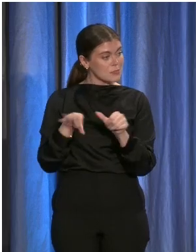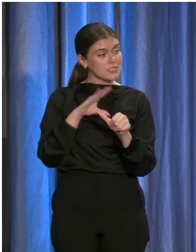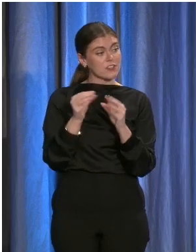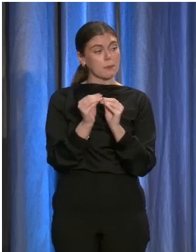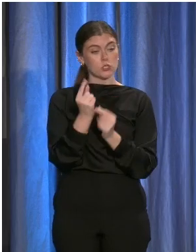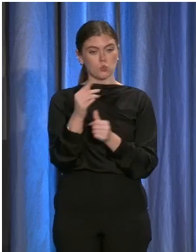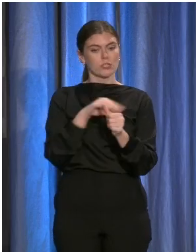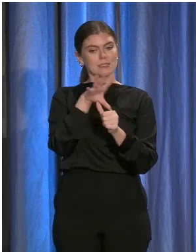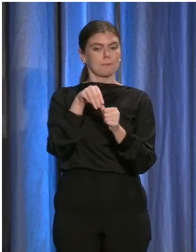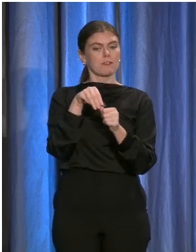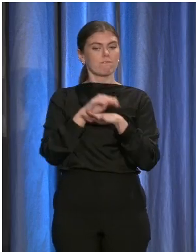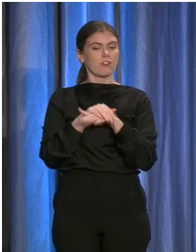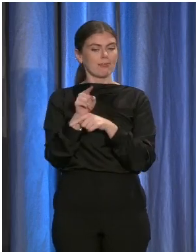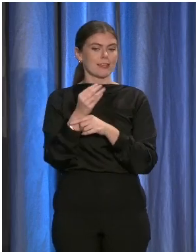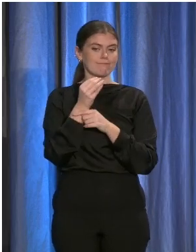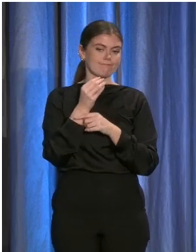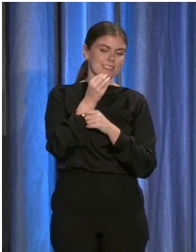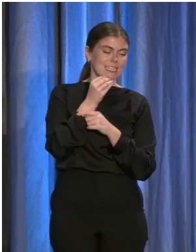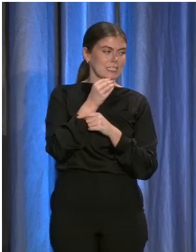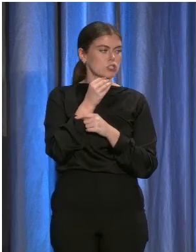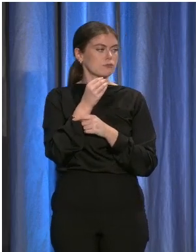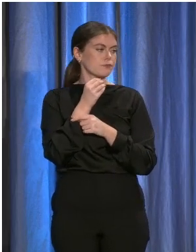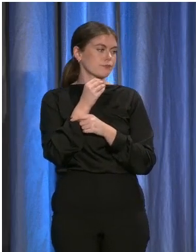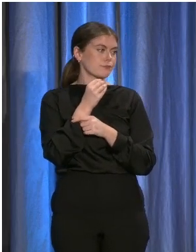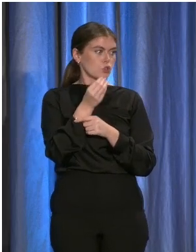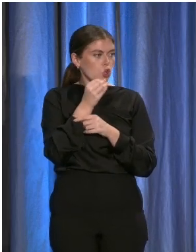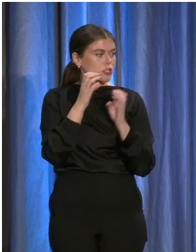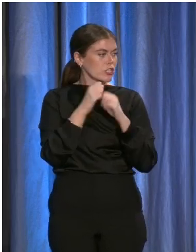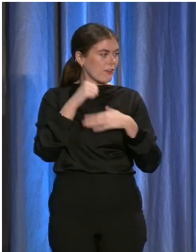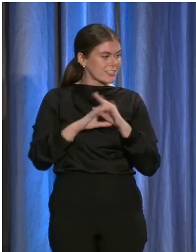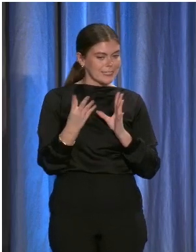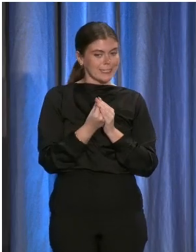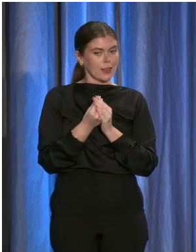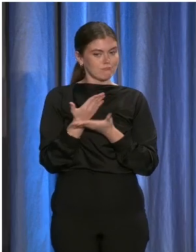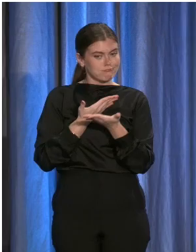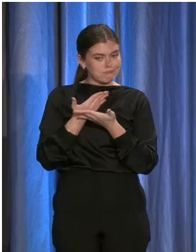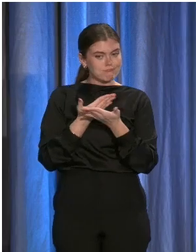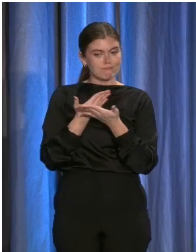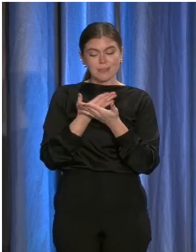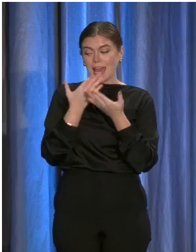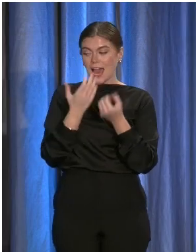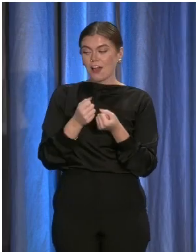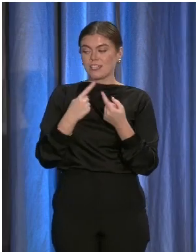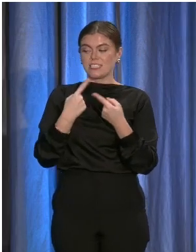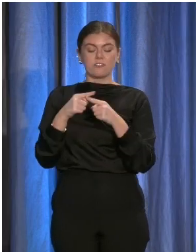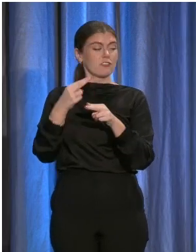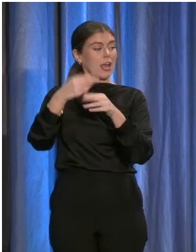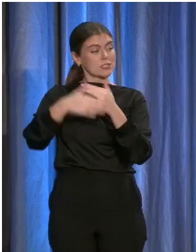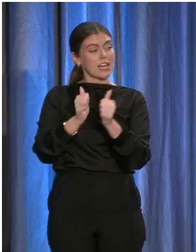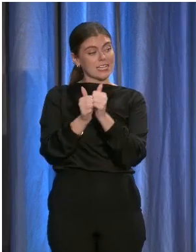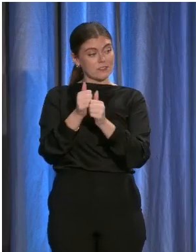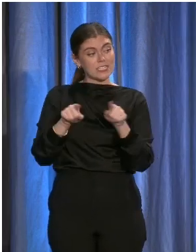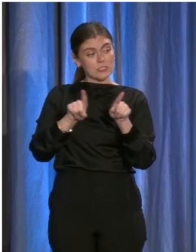friend who they eat lunch and play with every day. They enjoy extracurricular activities that they can engage in at school. At the time of